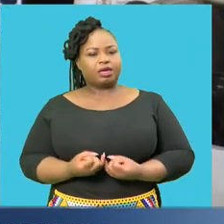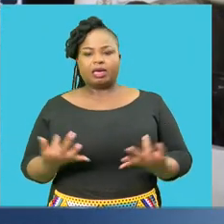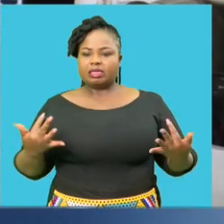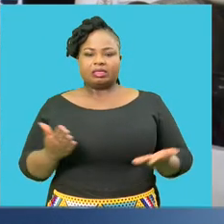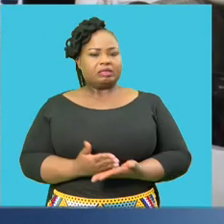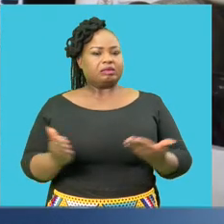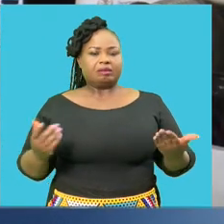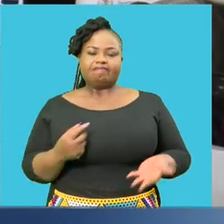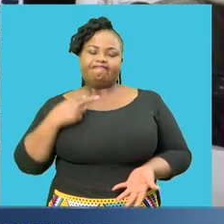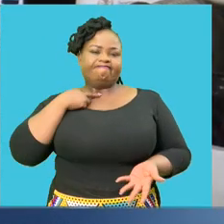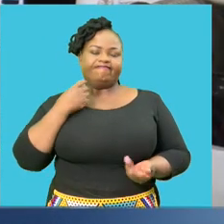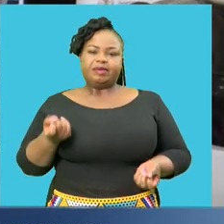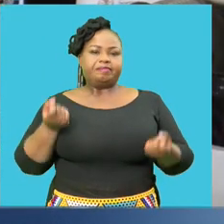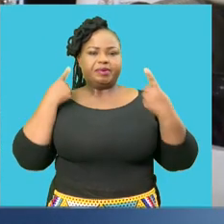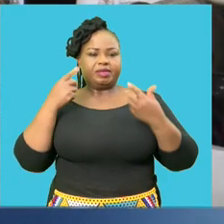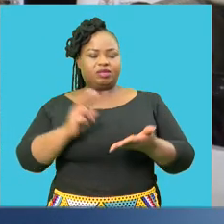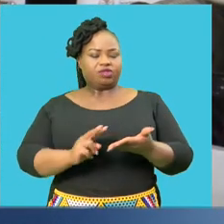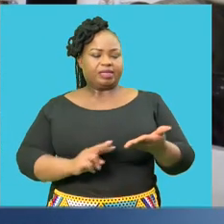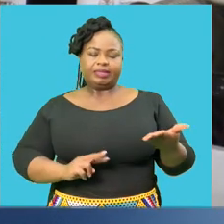azgwazu kufunda ngo kondam.